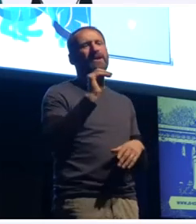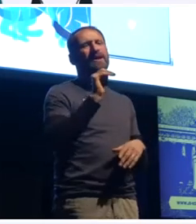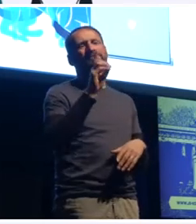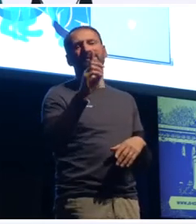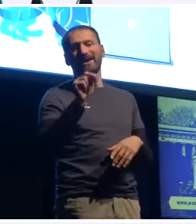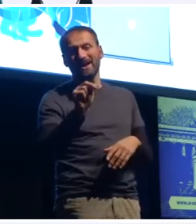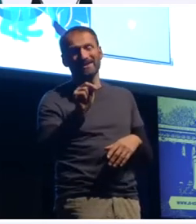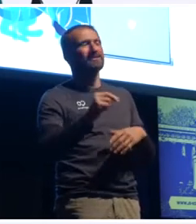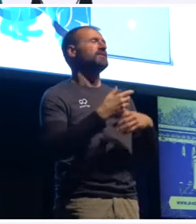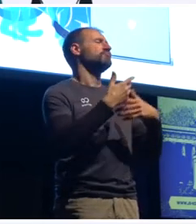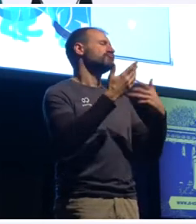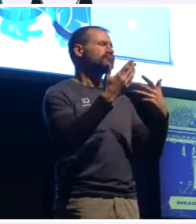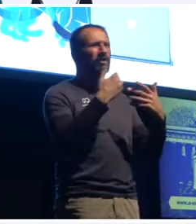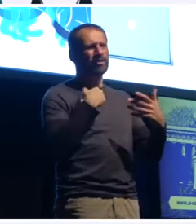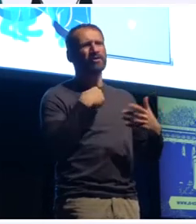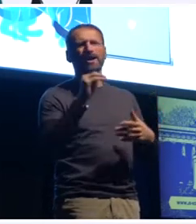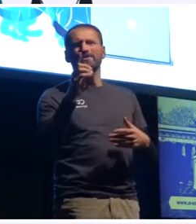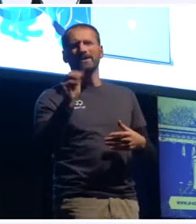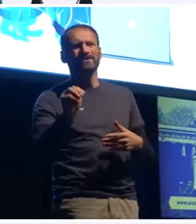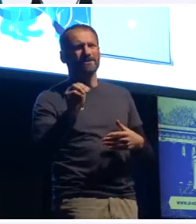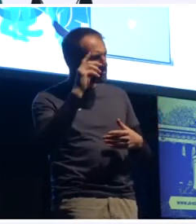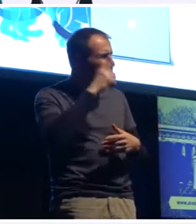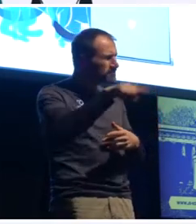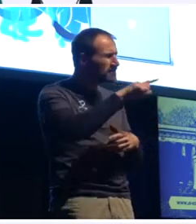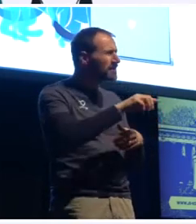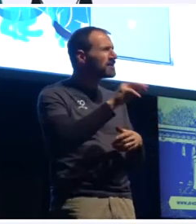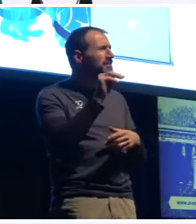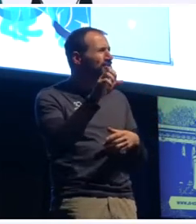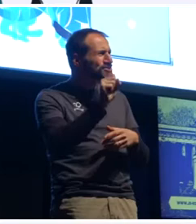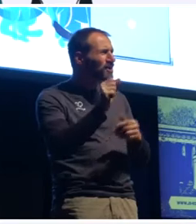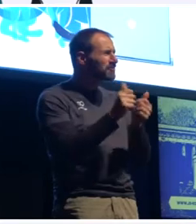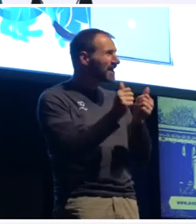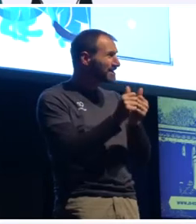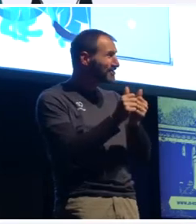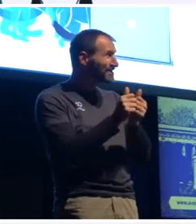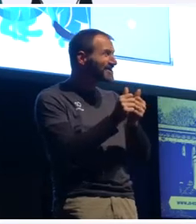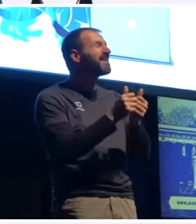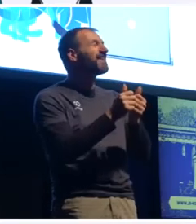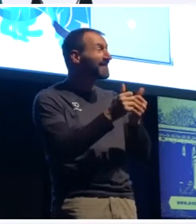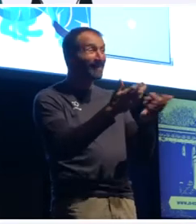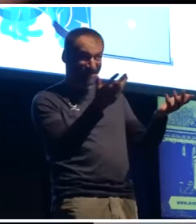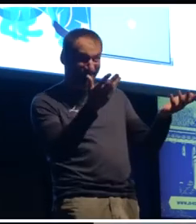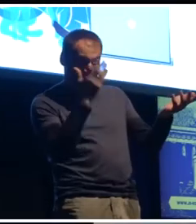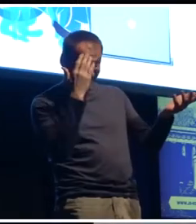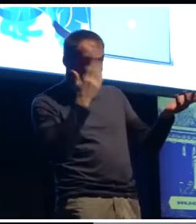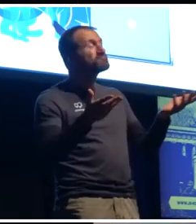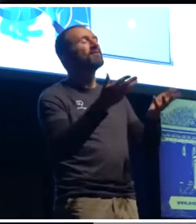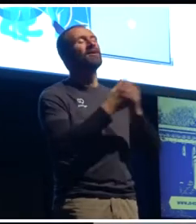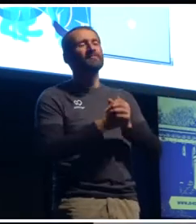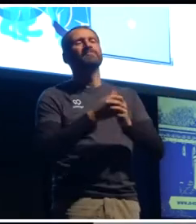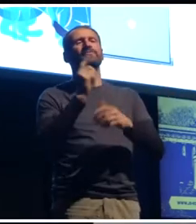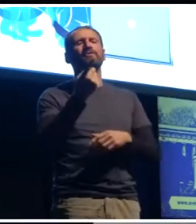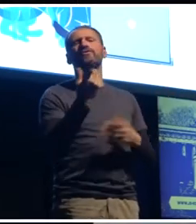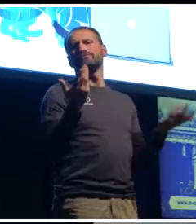MDN. By the way, MDN, Microsoft partnering, kick ass. And also founded the